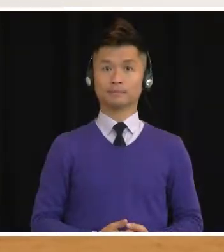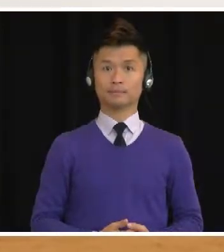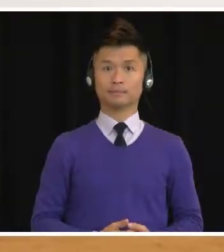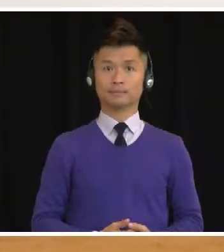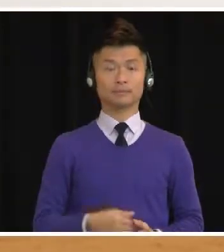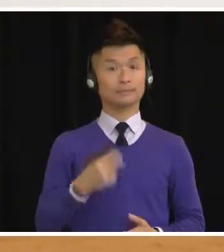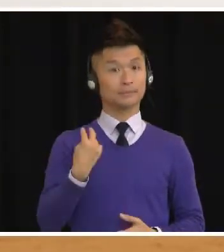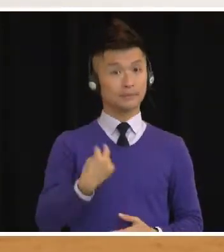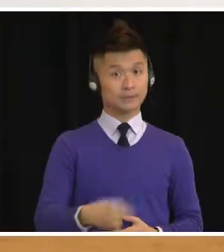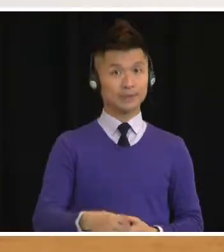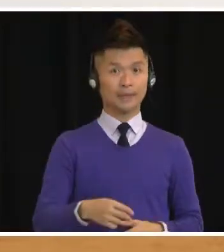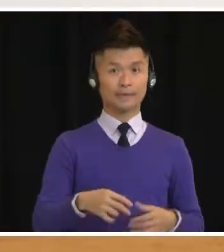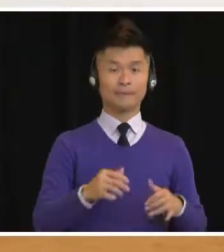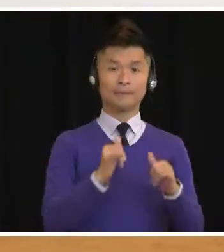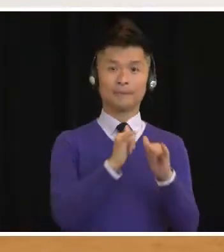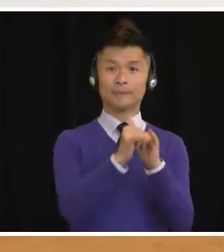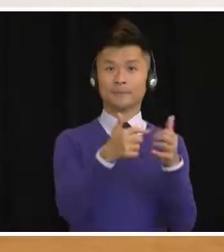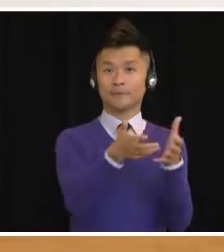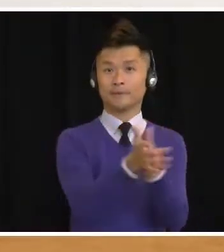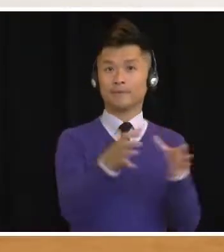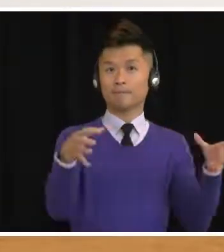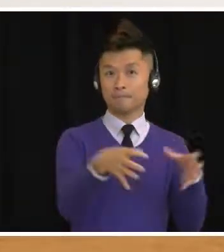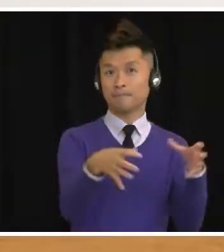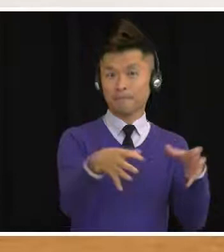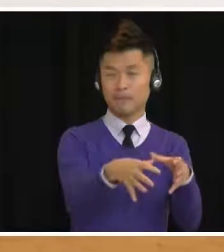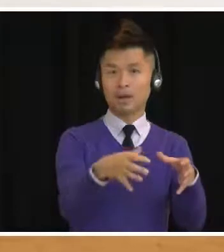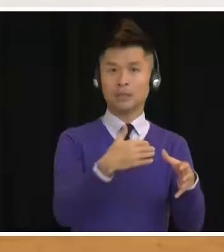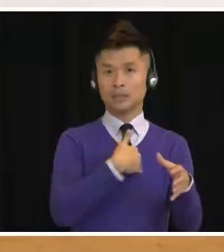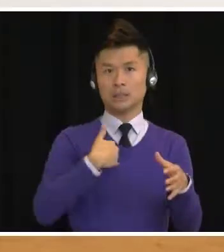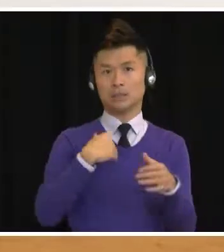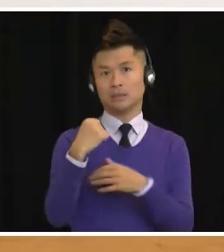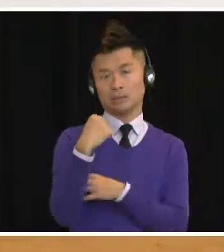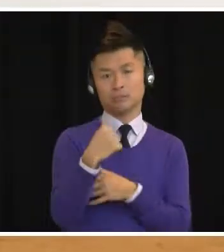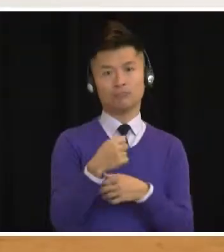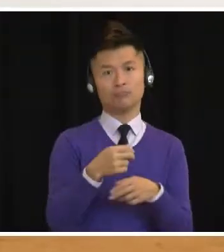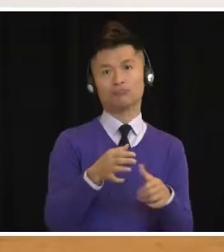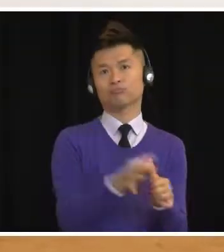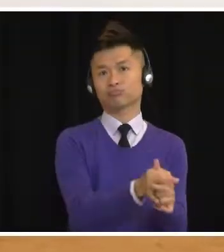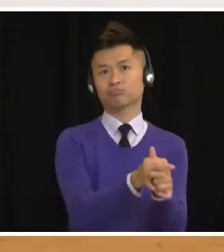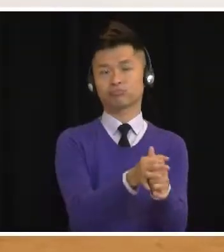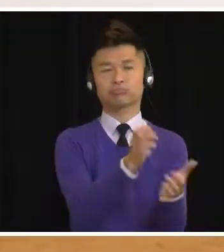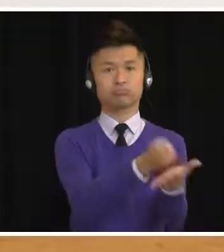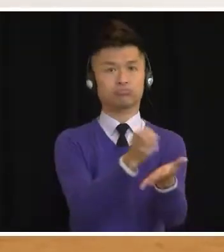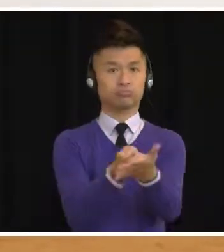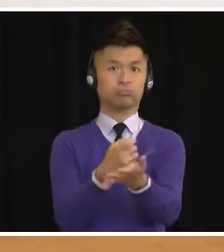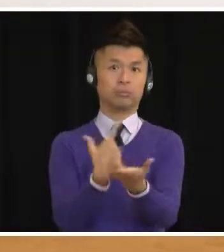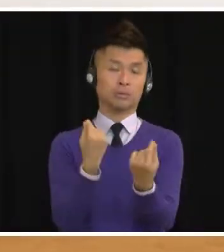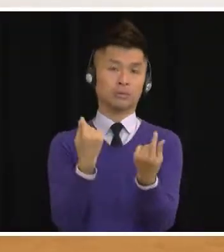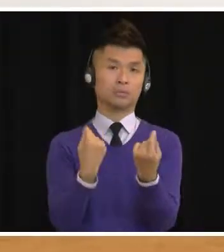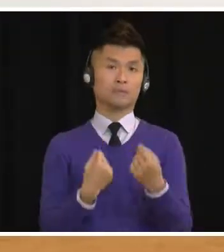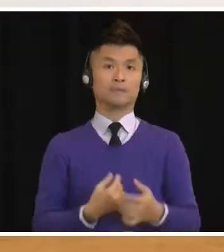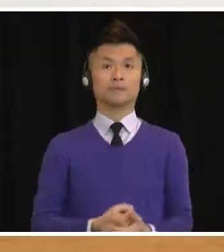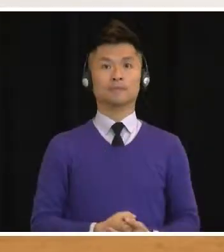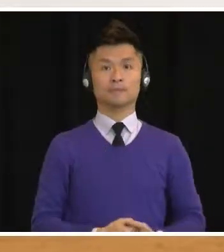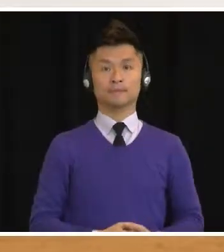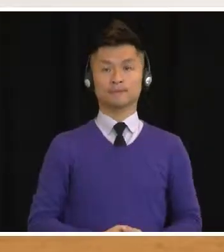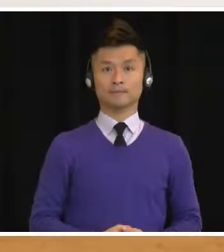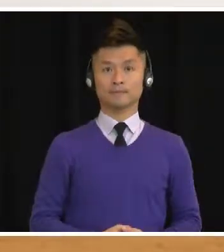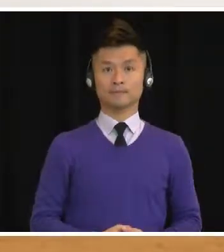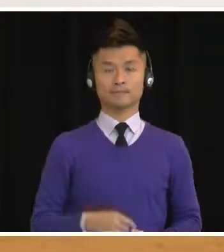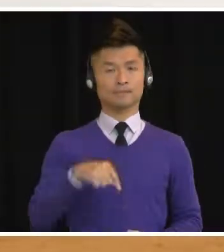association, of not being able to join a labor, a trade union.